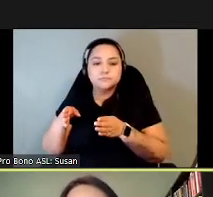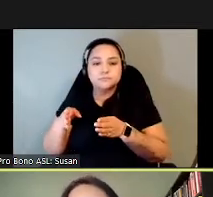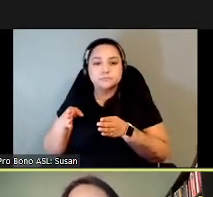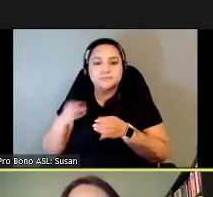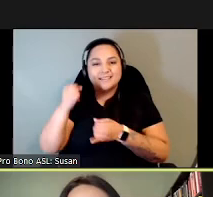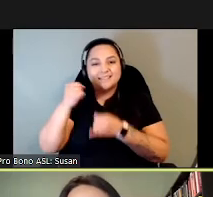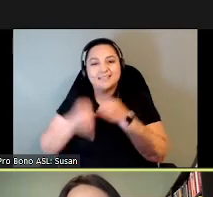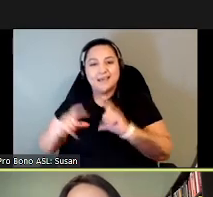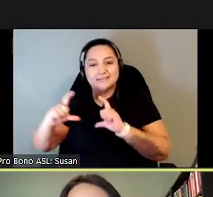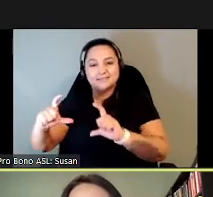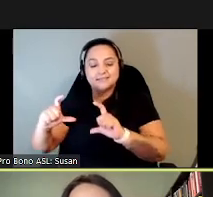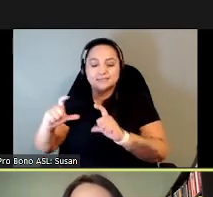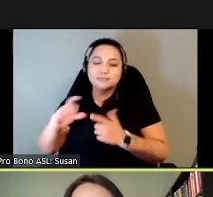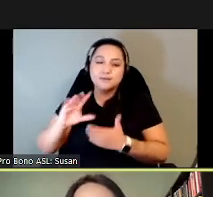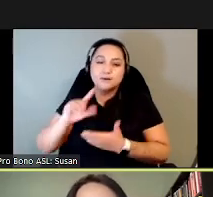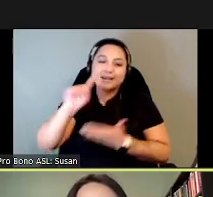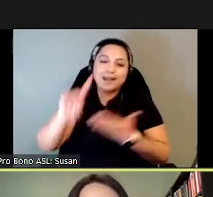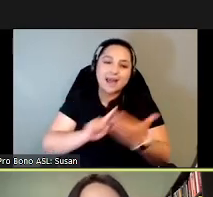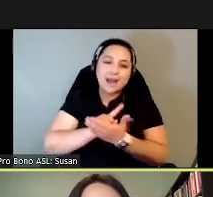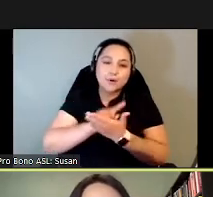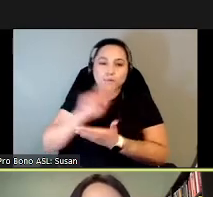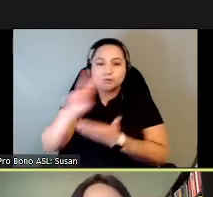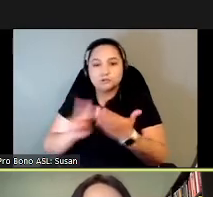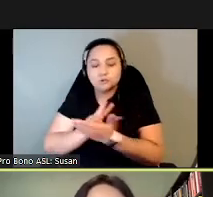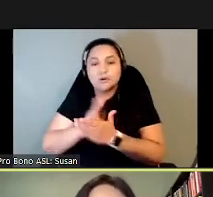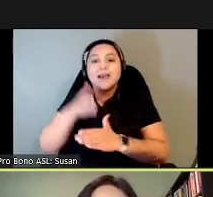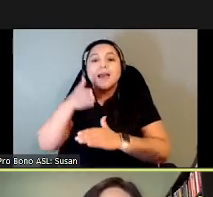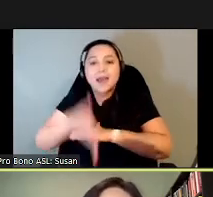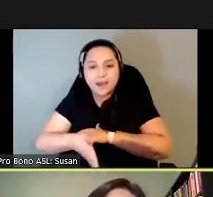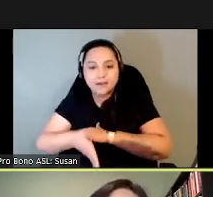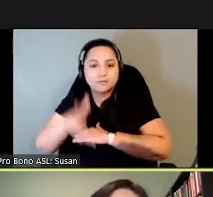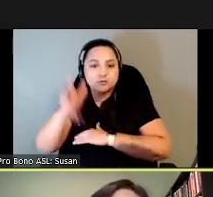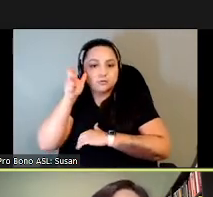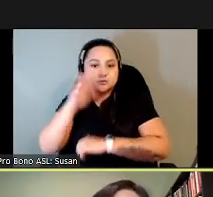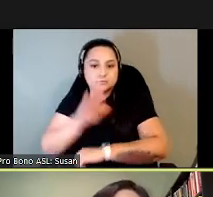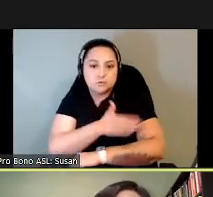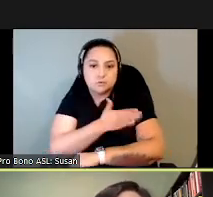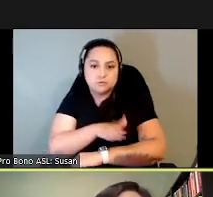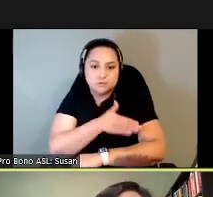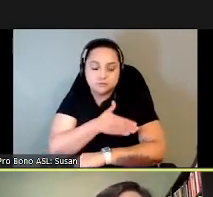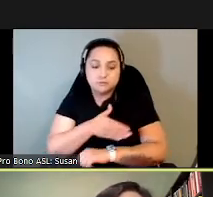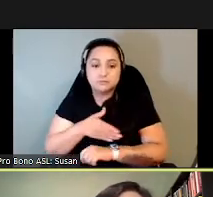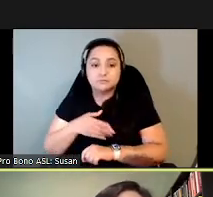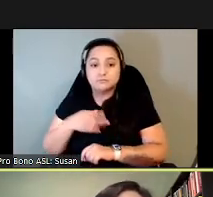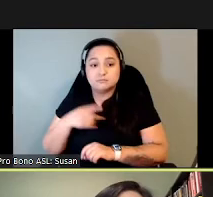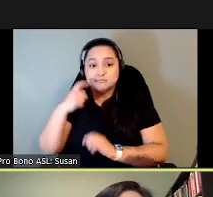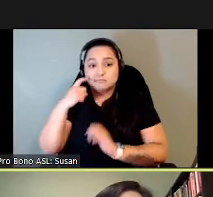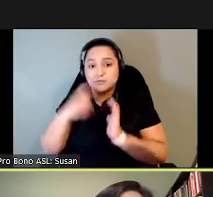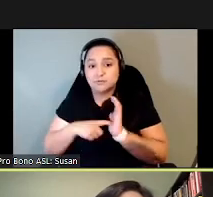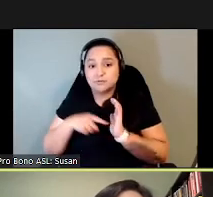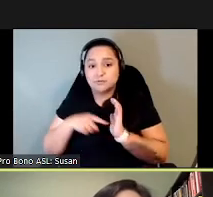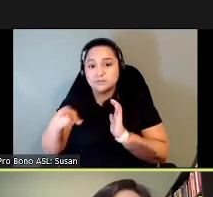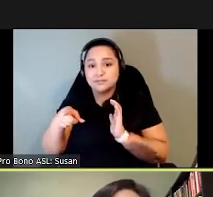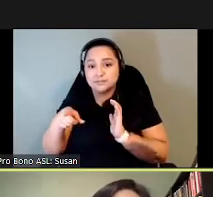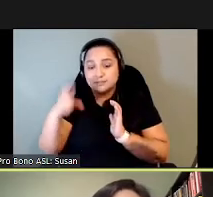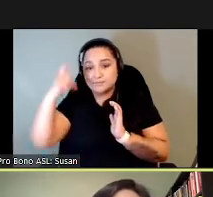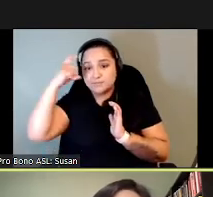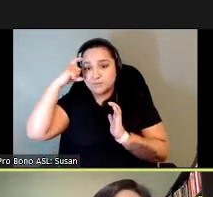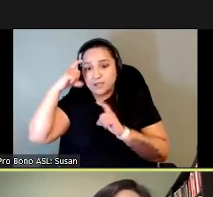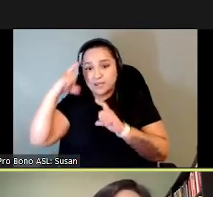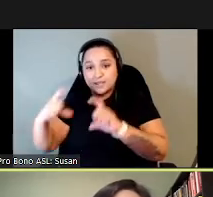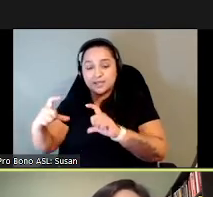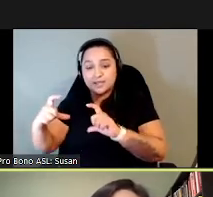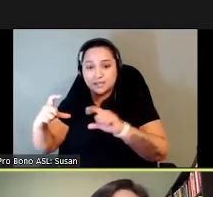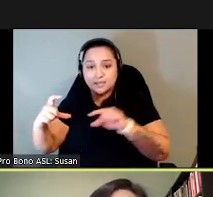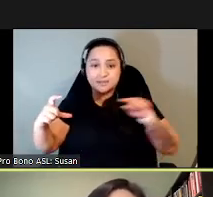two after the music. And as you can see, this brain is not the same as this brain.